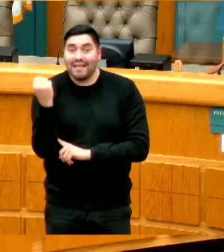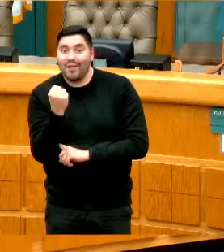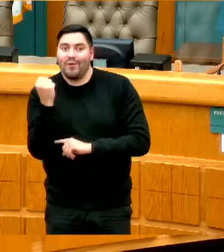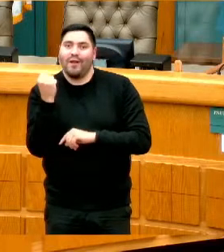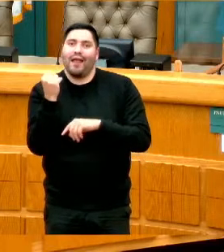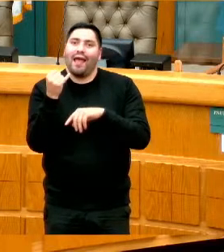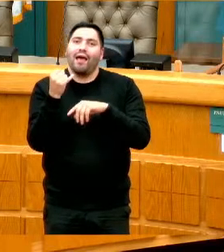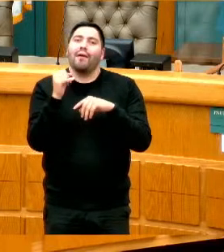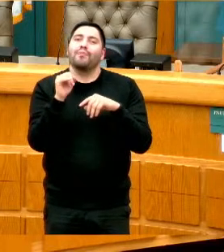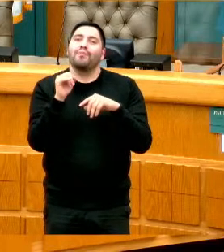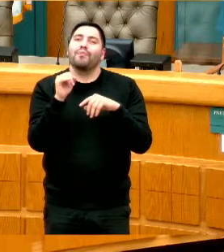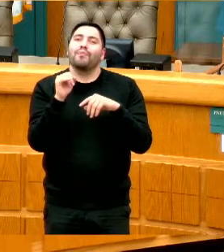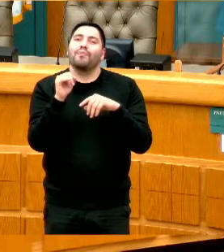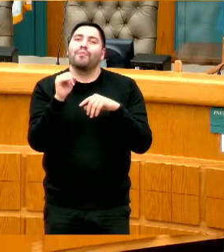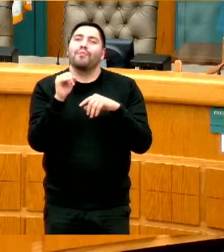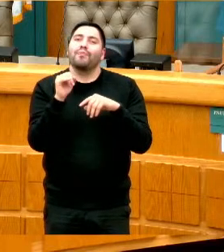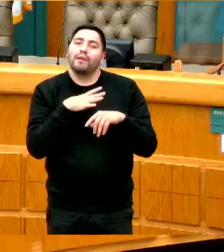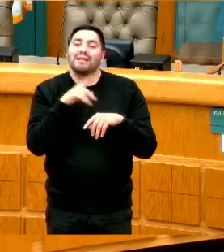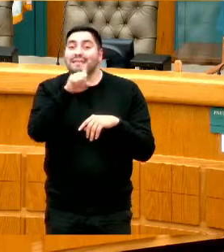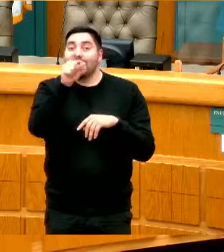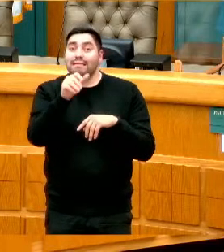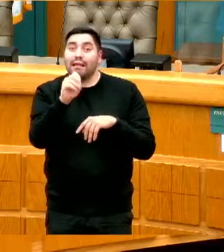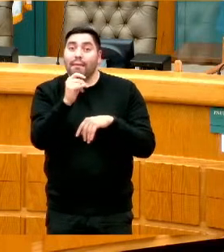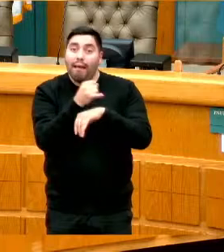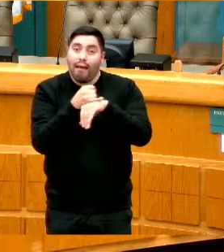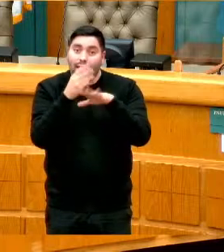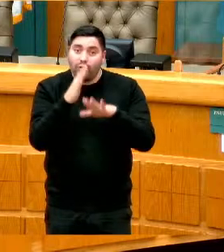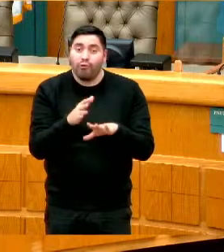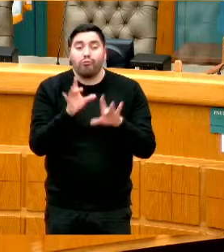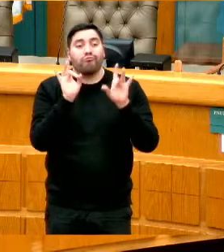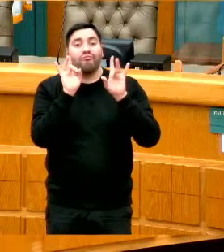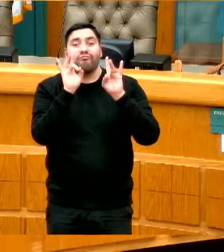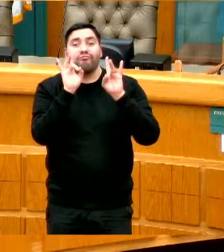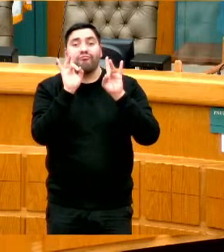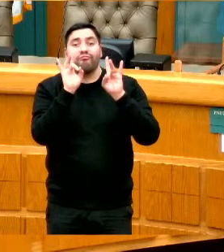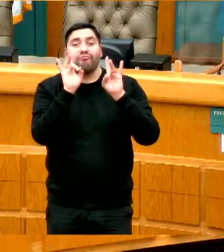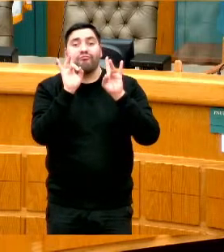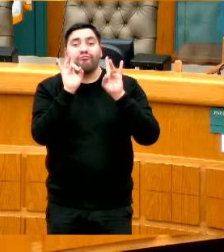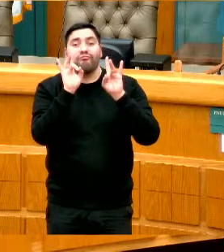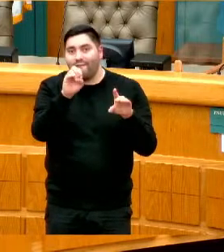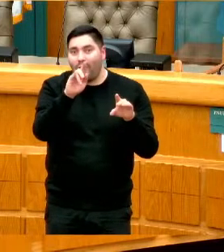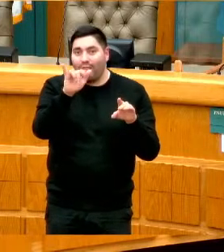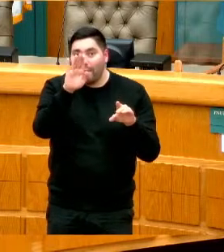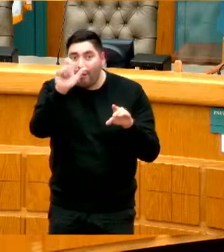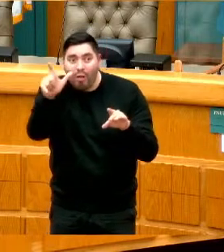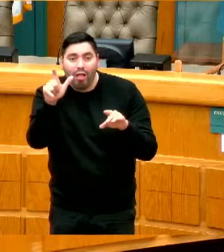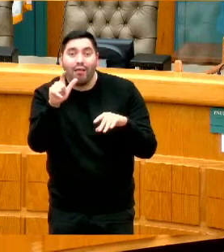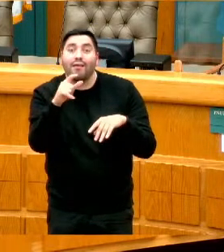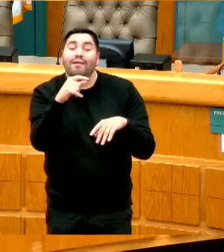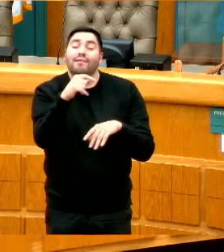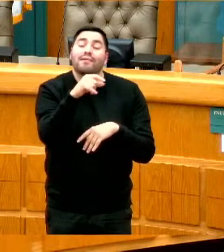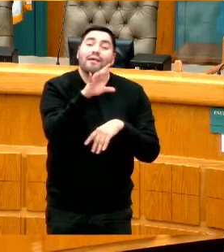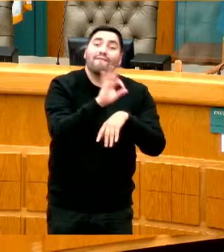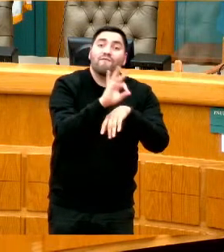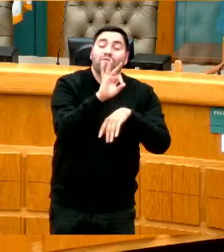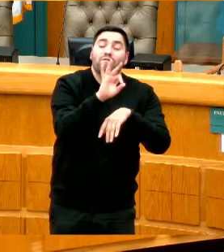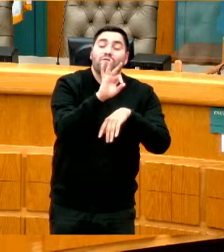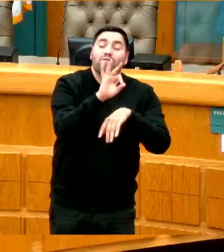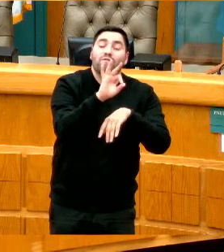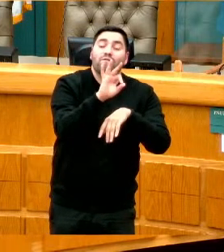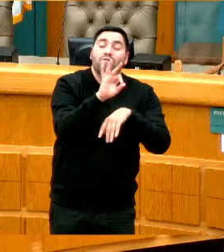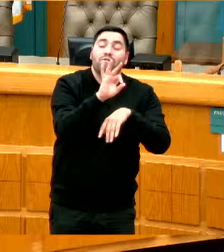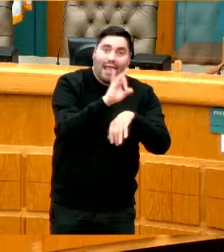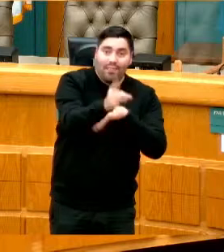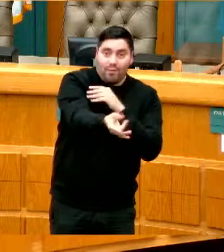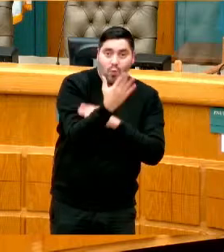Islanders Women's Volleyball Classic will be held. It's going to be from 8 in the morning on Friday till about 6 on